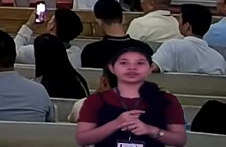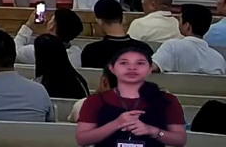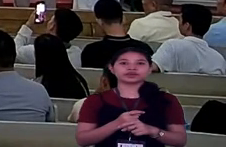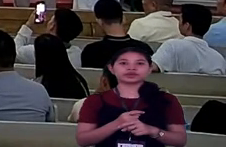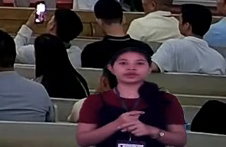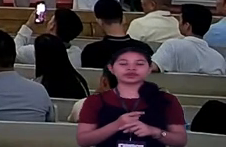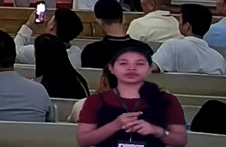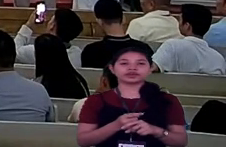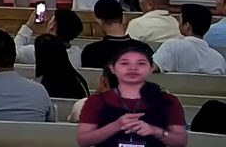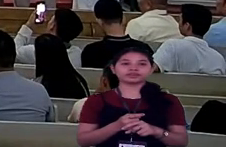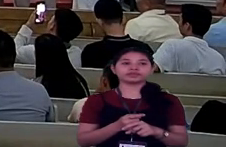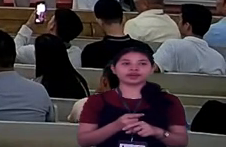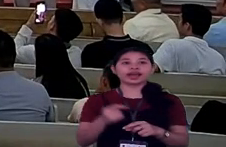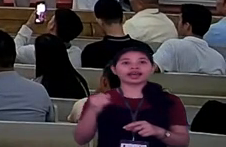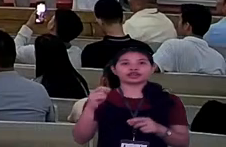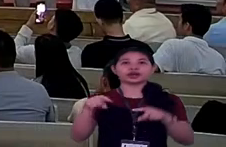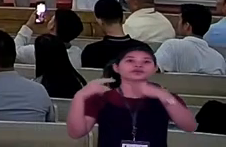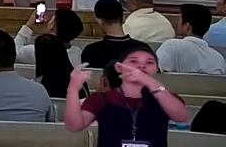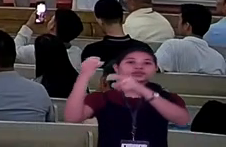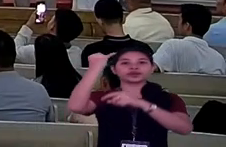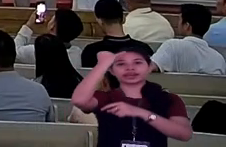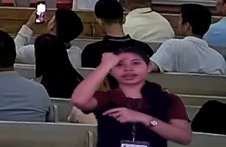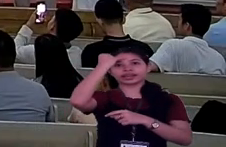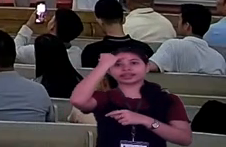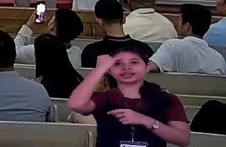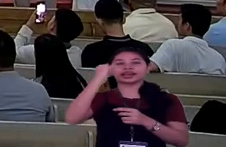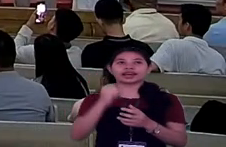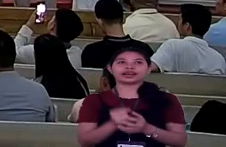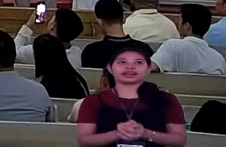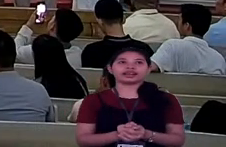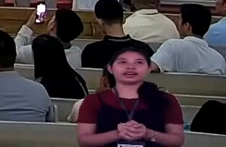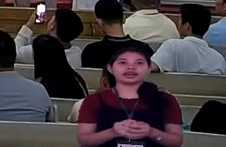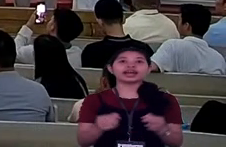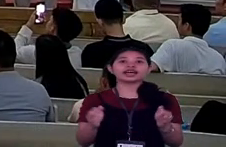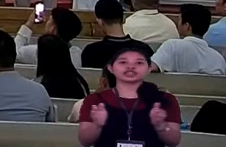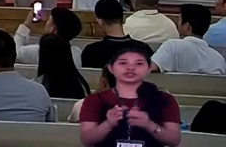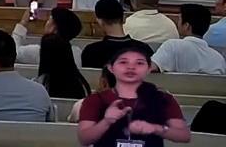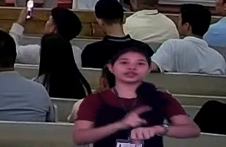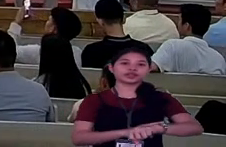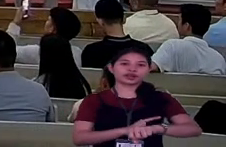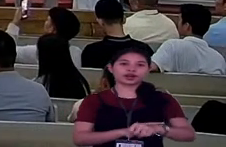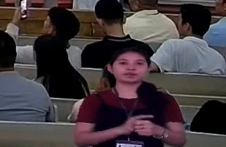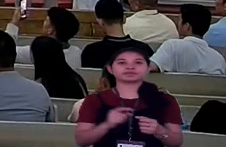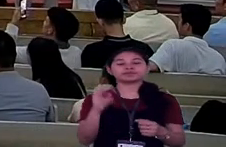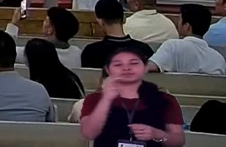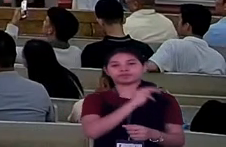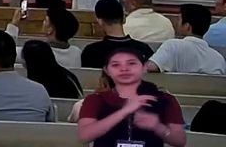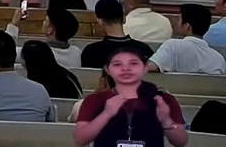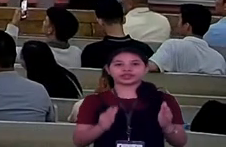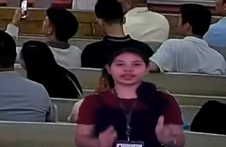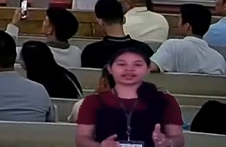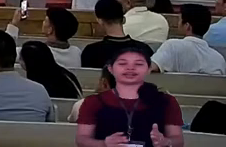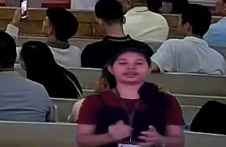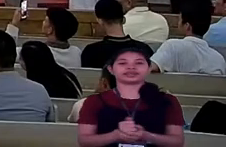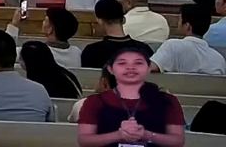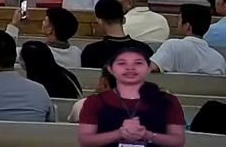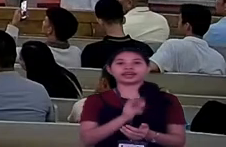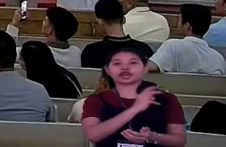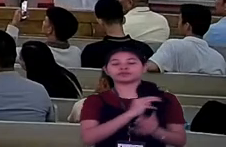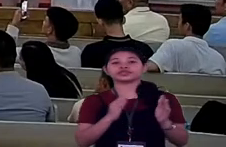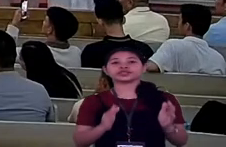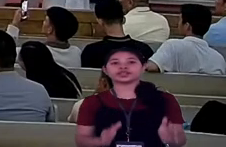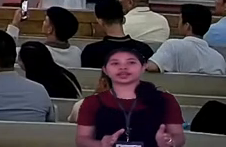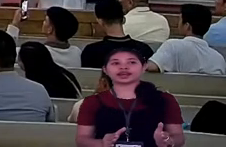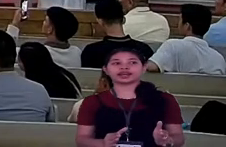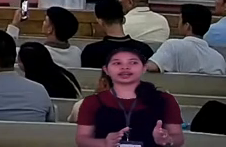short-term missionary to India. Amen. Short-term missionary. Apollos, my wife Jessa, this is our